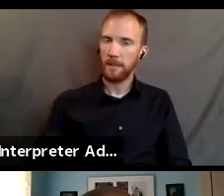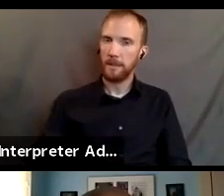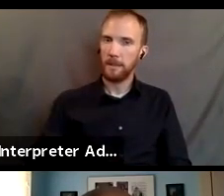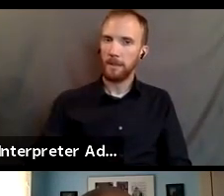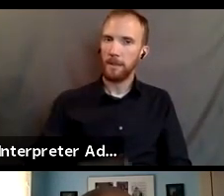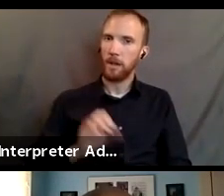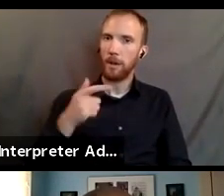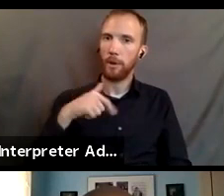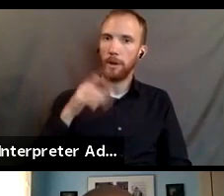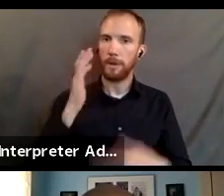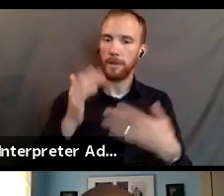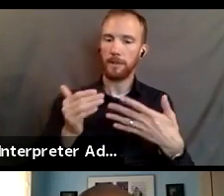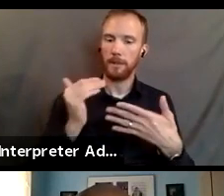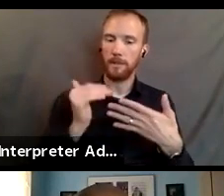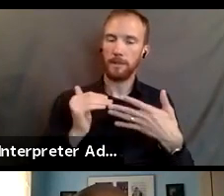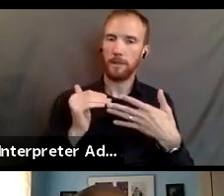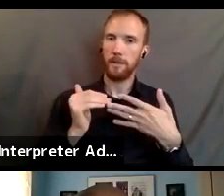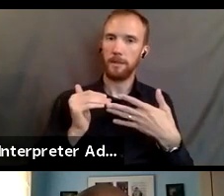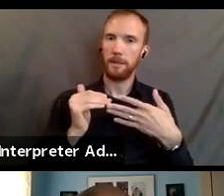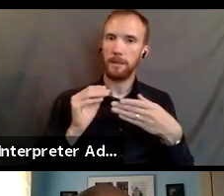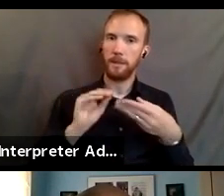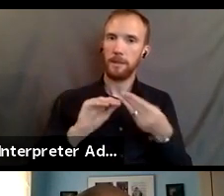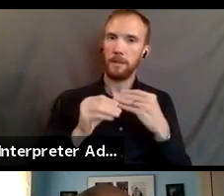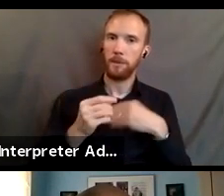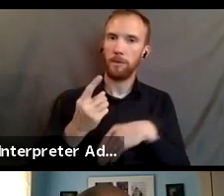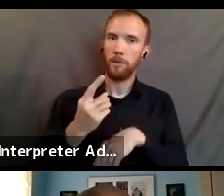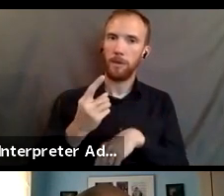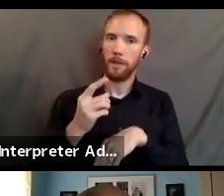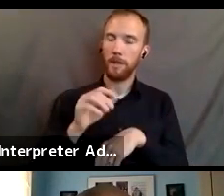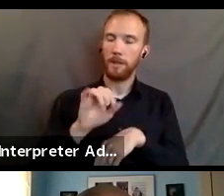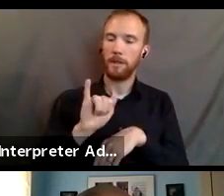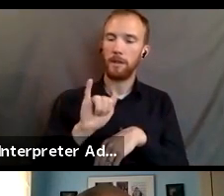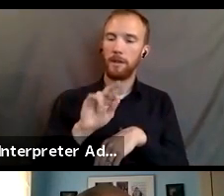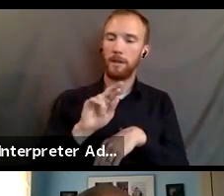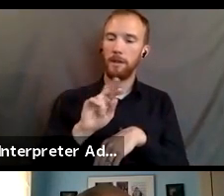let us proceed then with speaker number one natasha irkstein